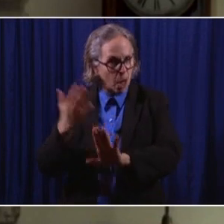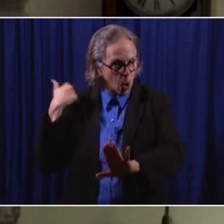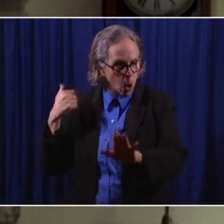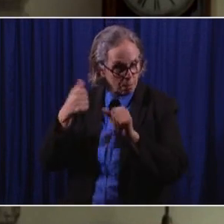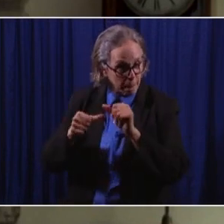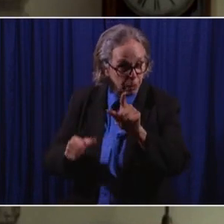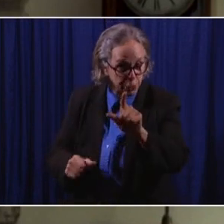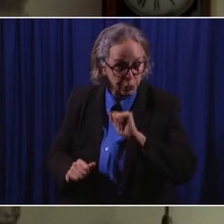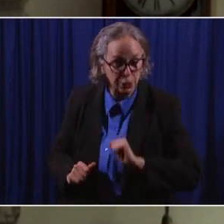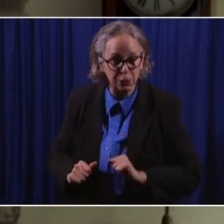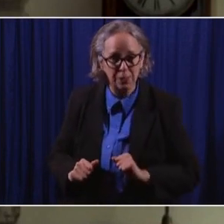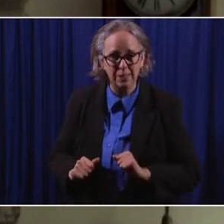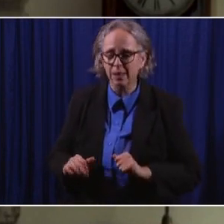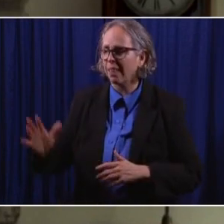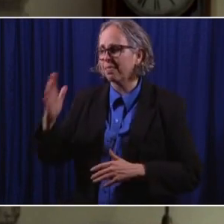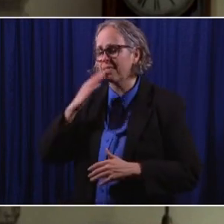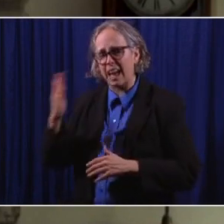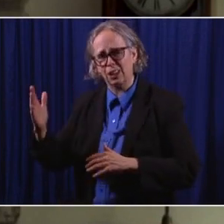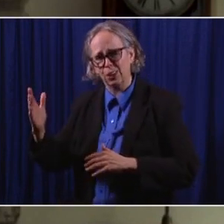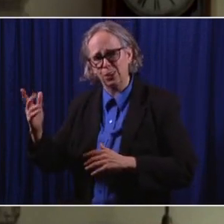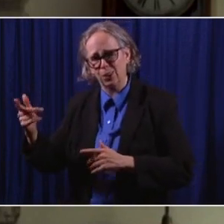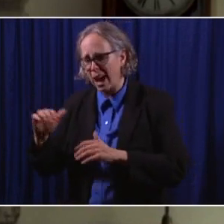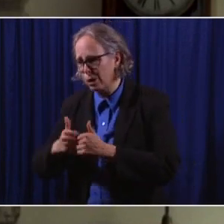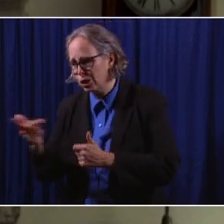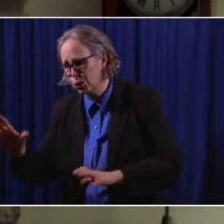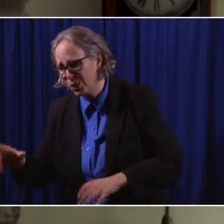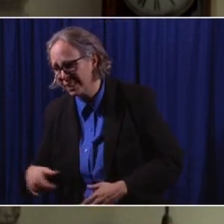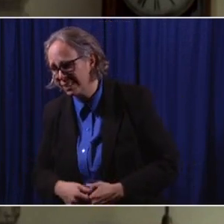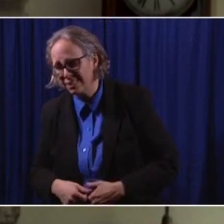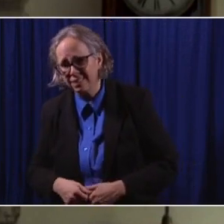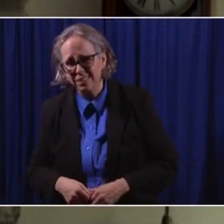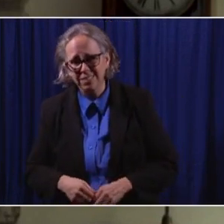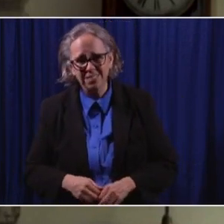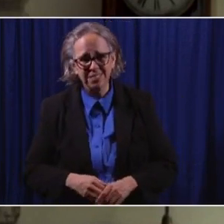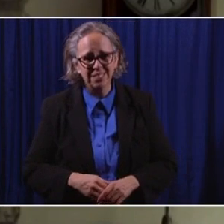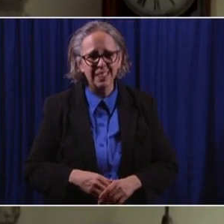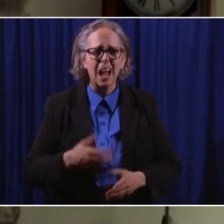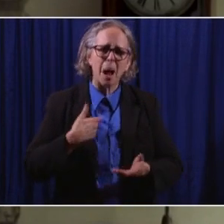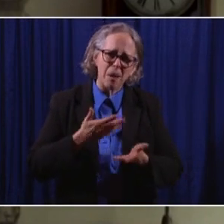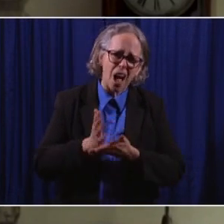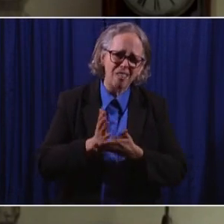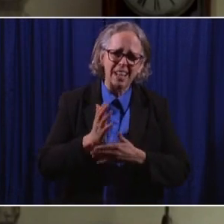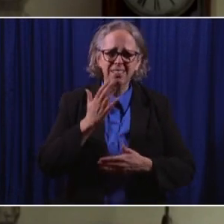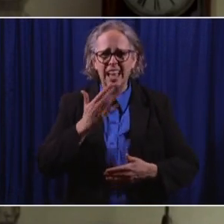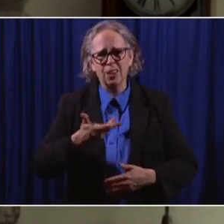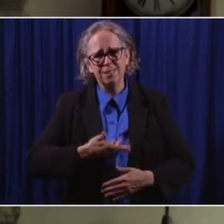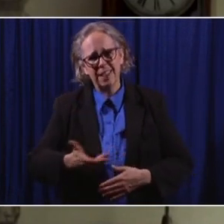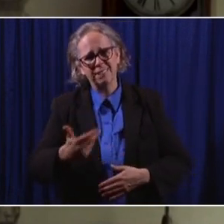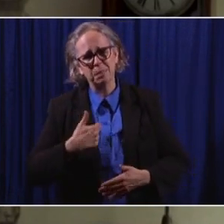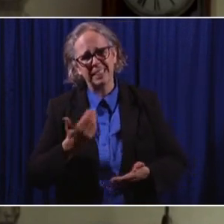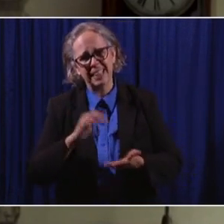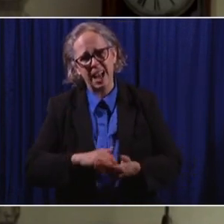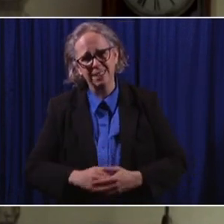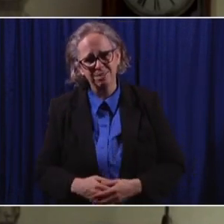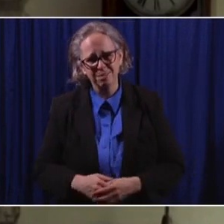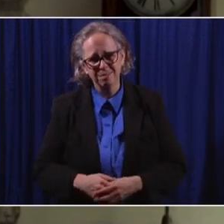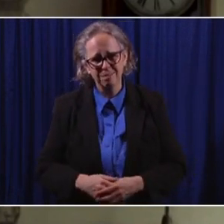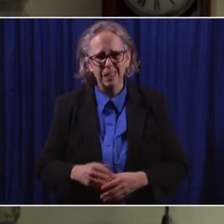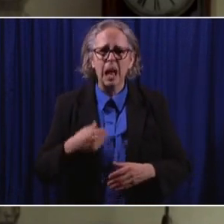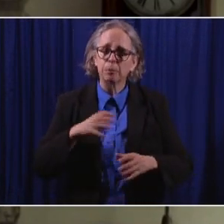much for joining us. How are you doing? Hi, thank you for having me. I'm doing very